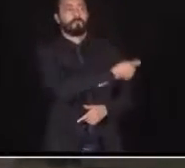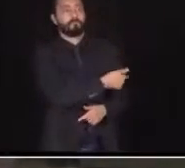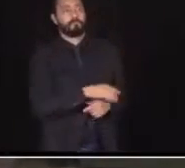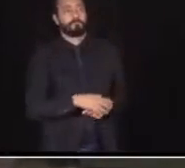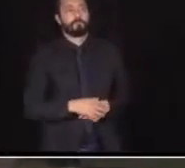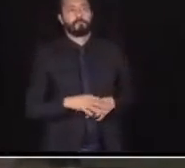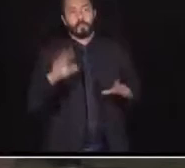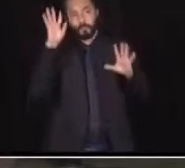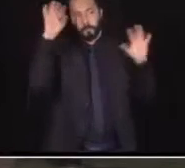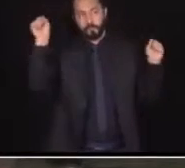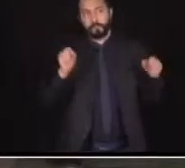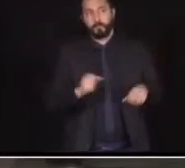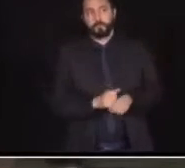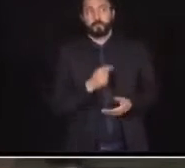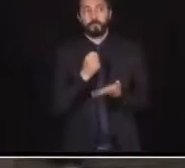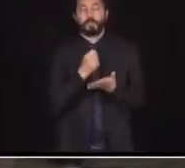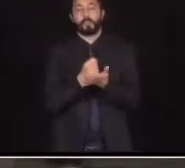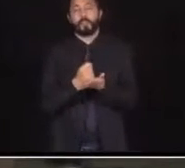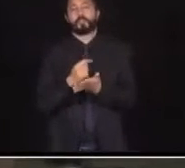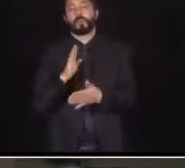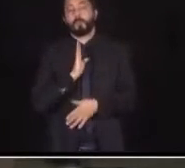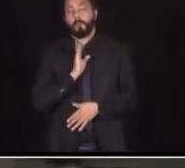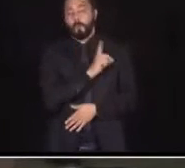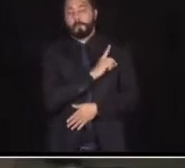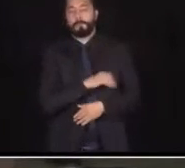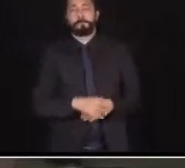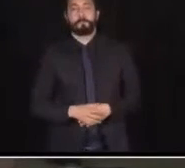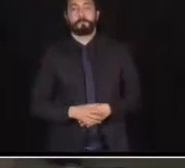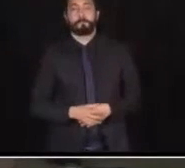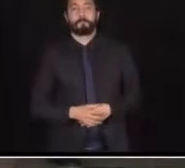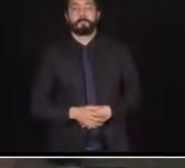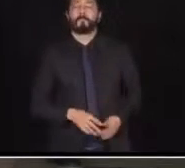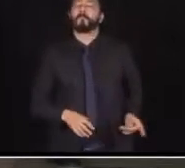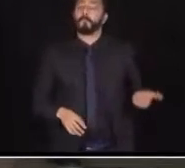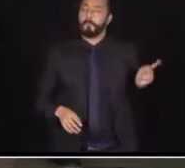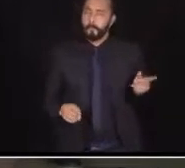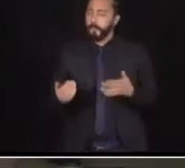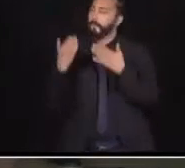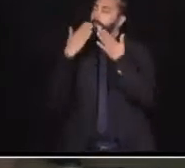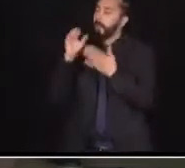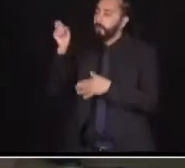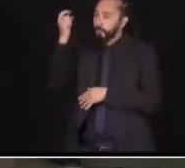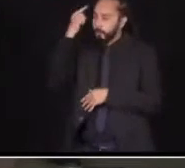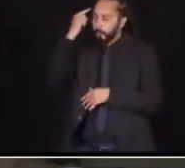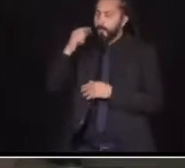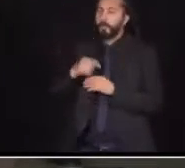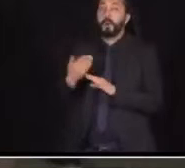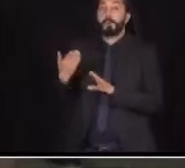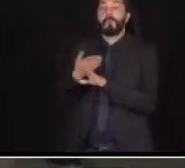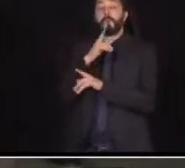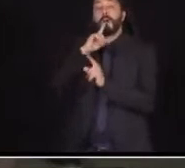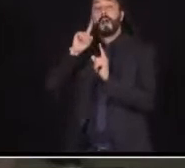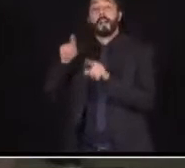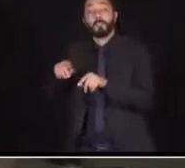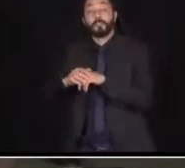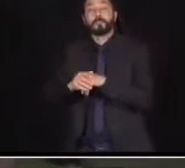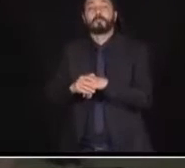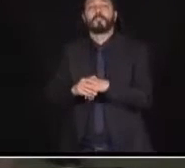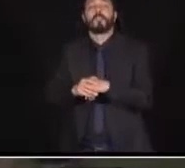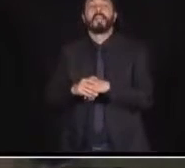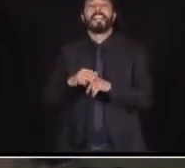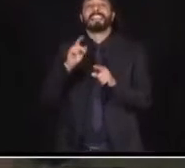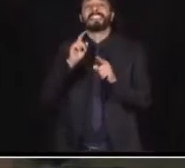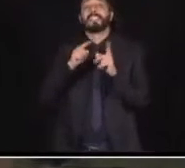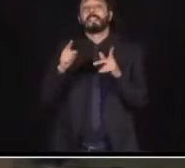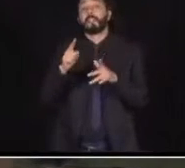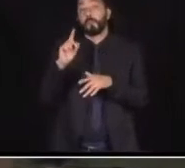Well, thank you, Premier. Before I answer that question, I do want to say that the Premier and the Deputy Premier are here